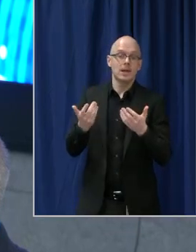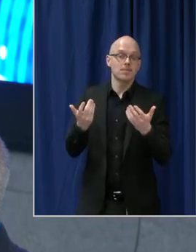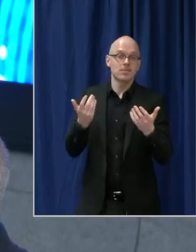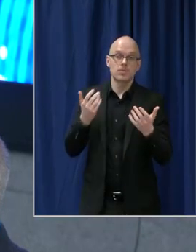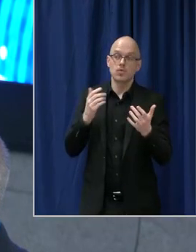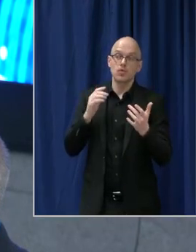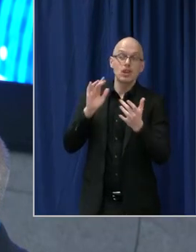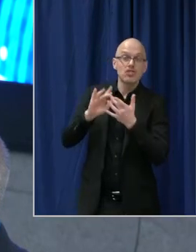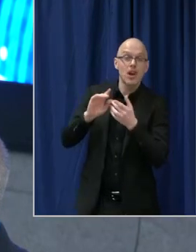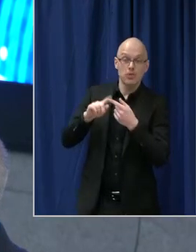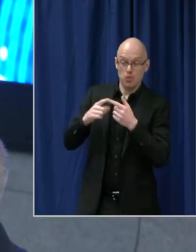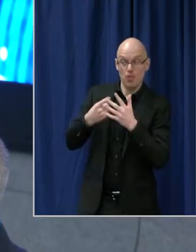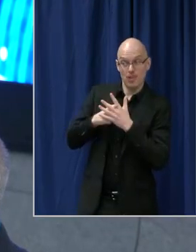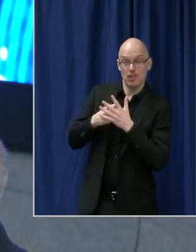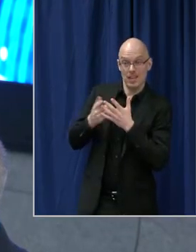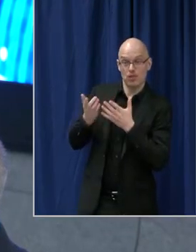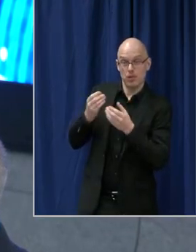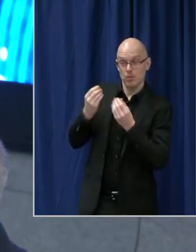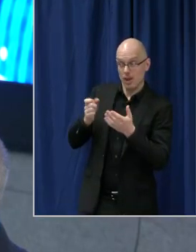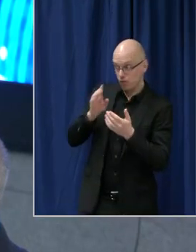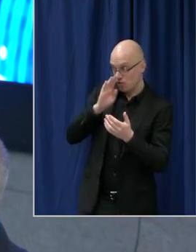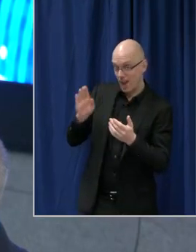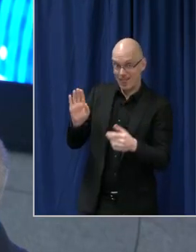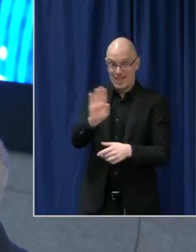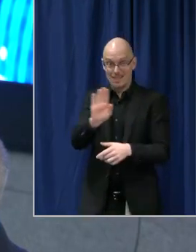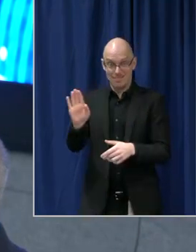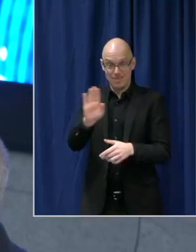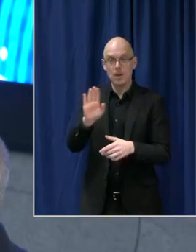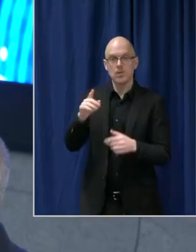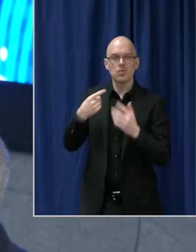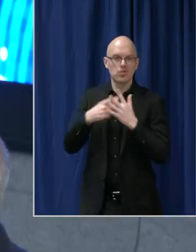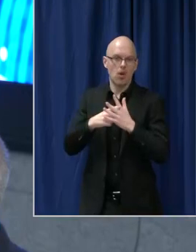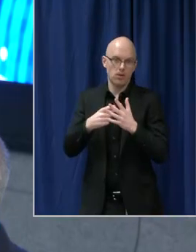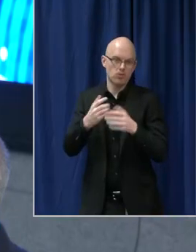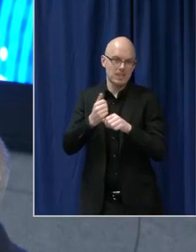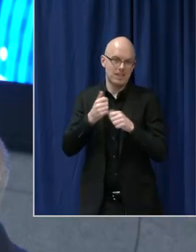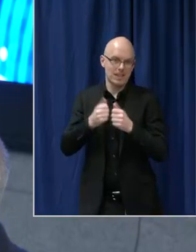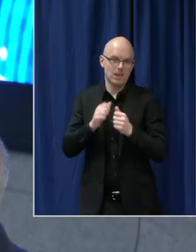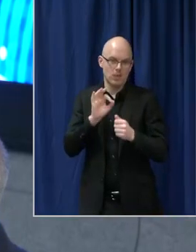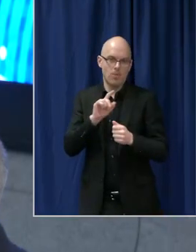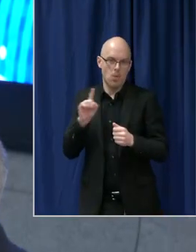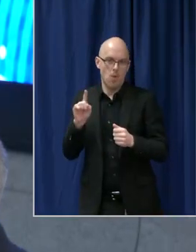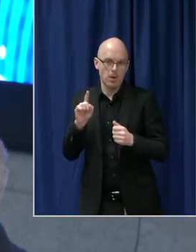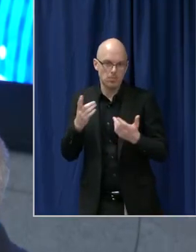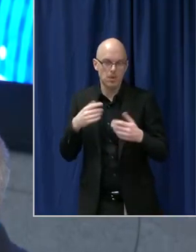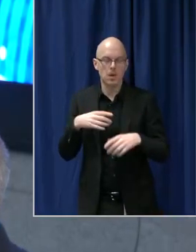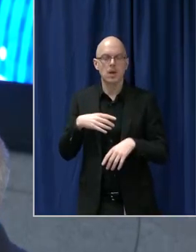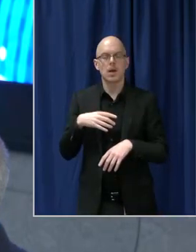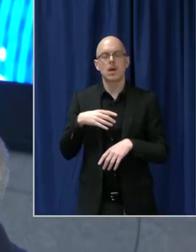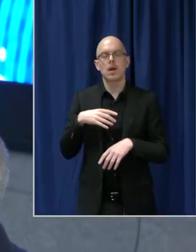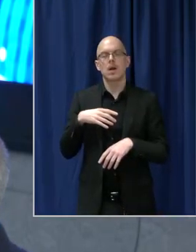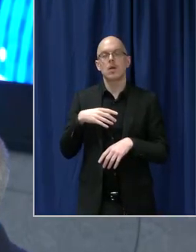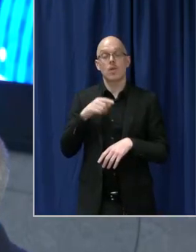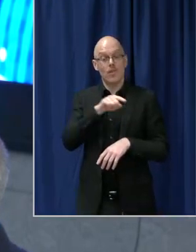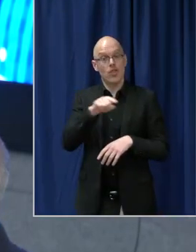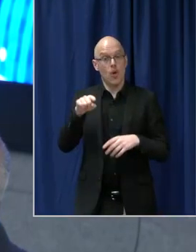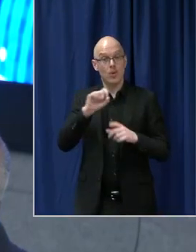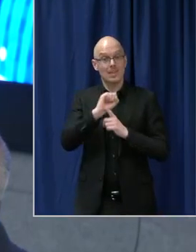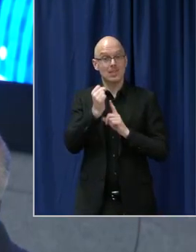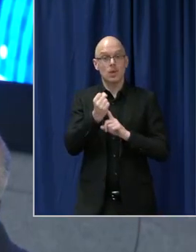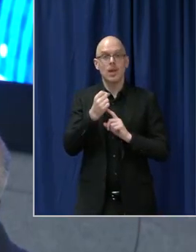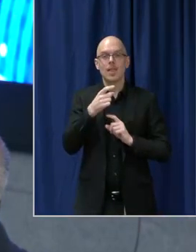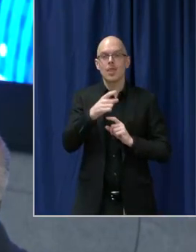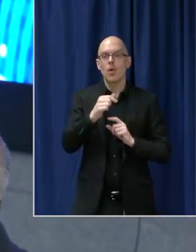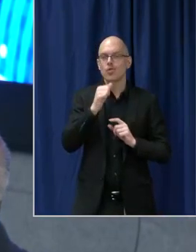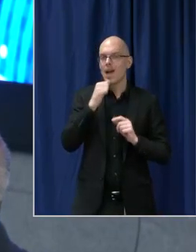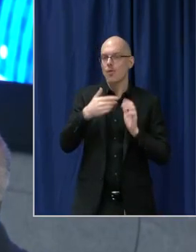out to originating service providers directly in order to begin receiving text to 911. So those instances are not reflected